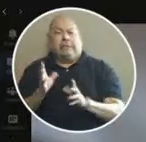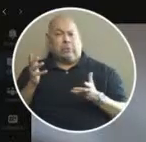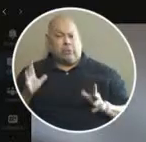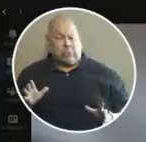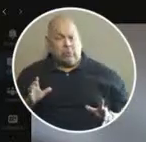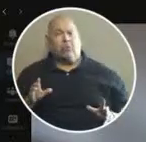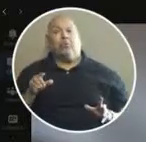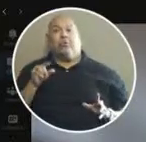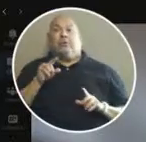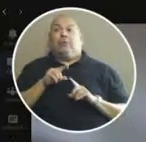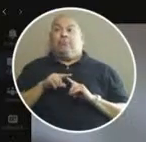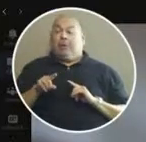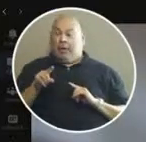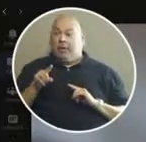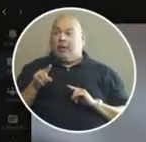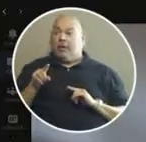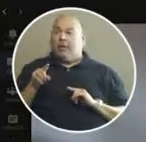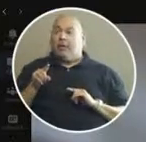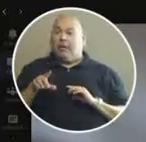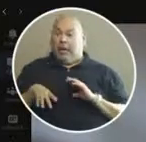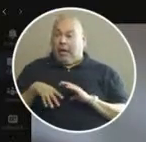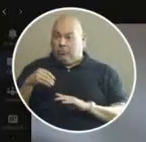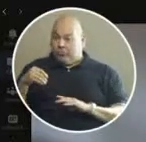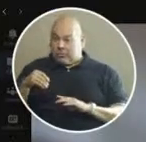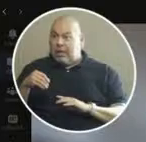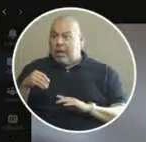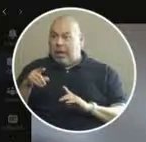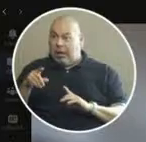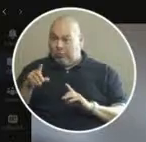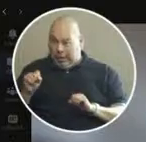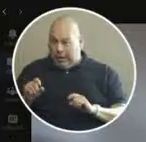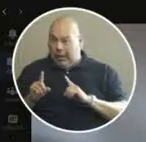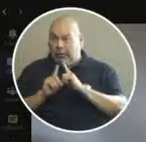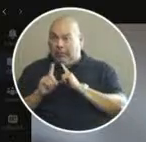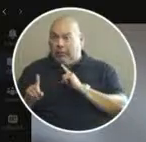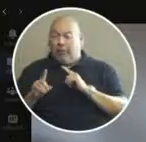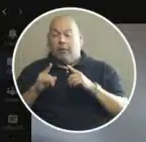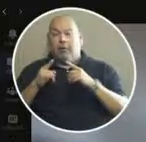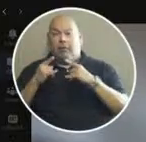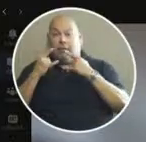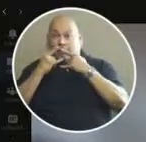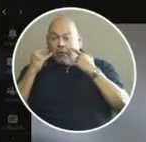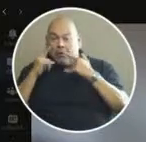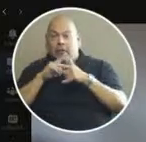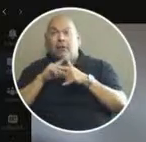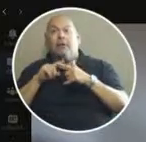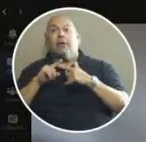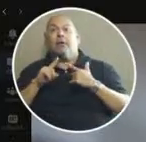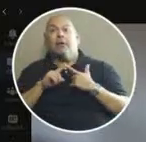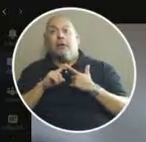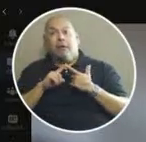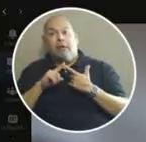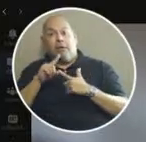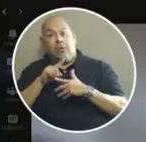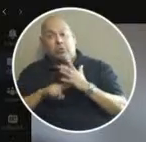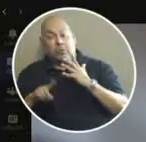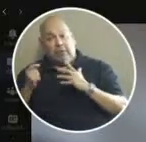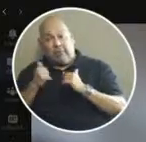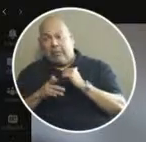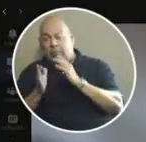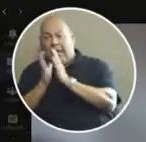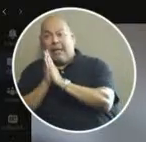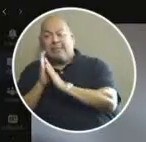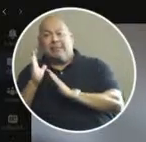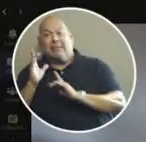that opportunity to have the distance, you're able to wear the mask, you're able to, you know, do all the things that we're